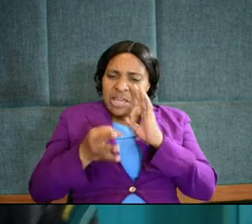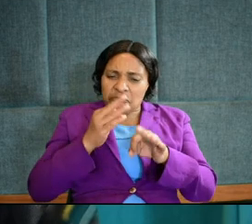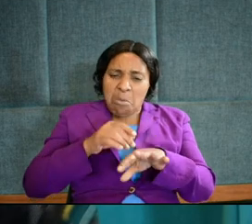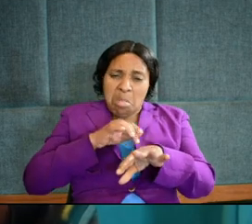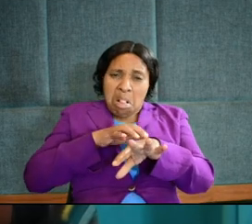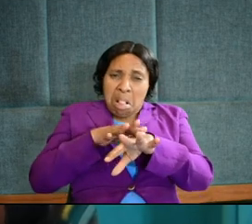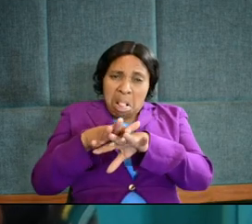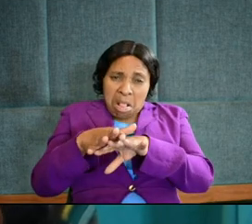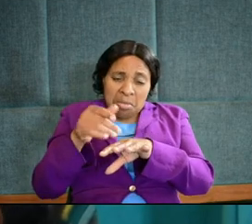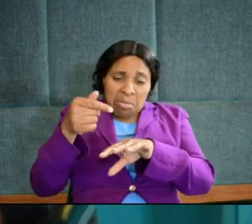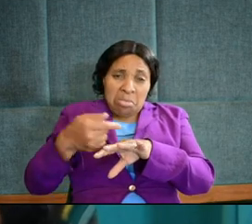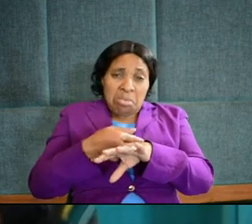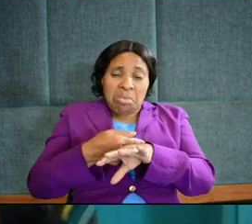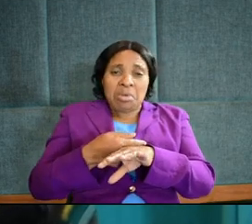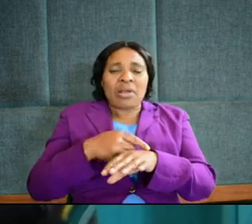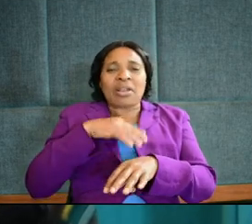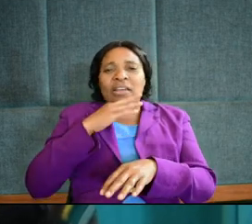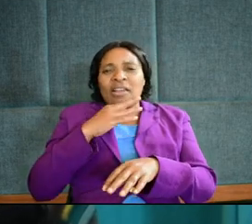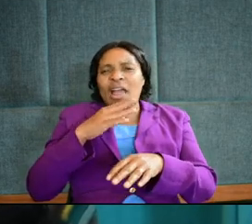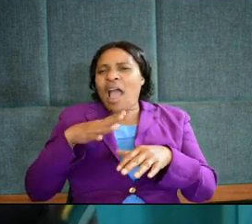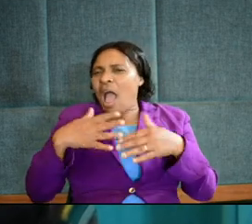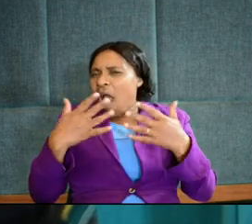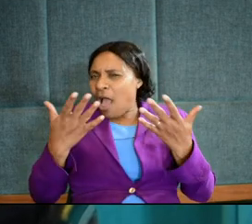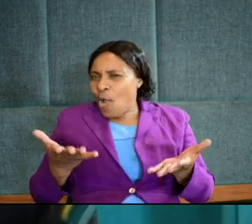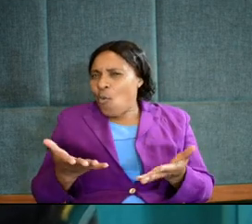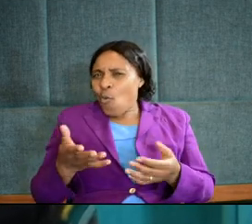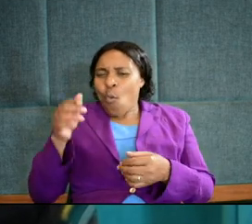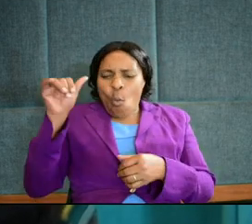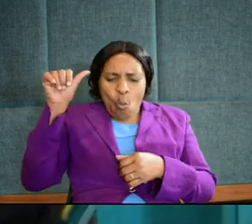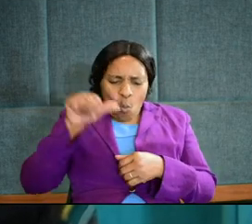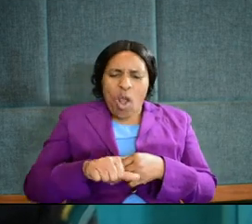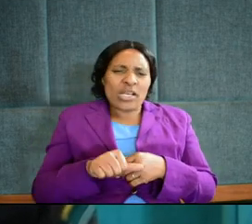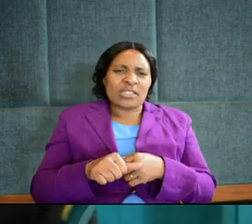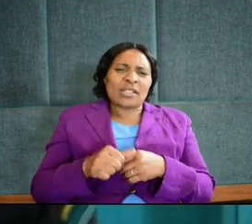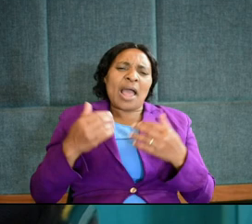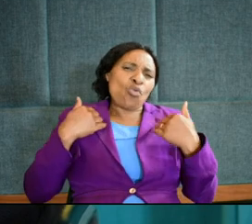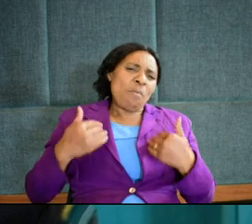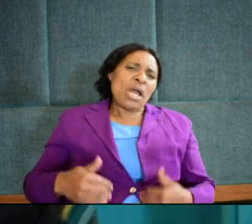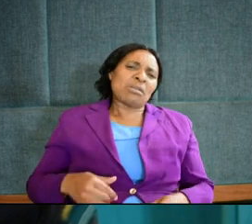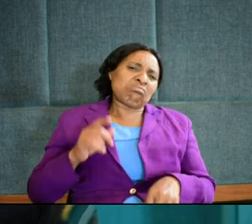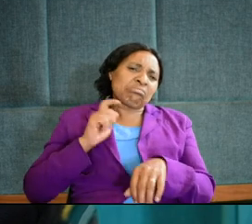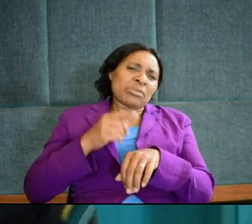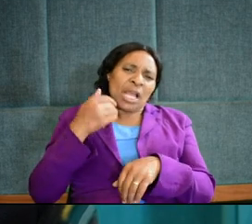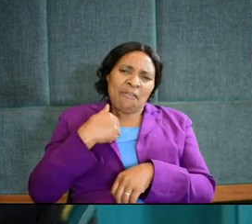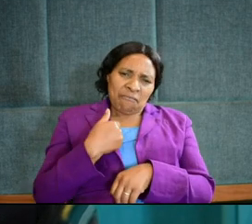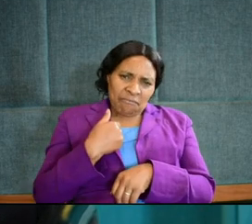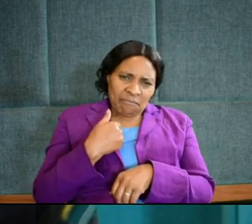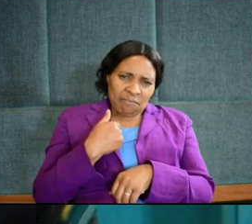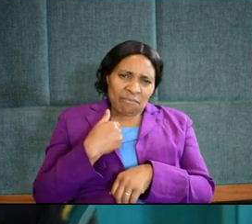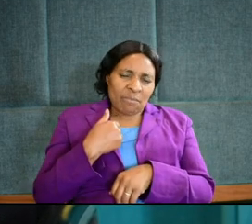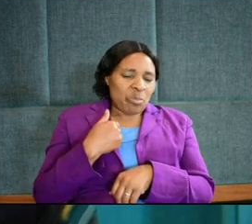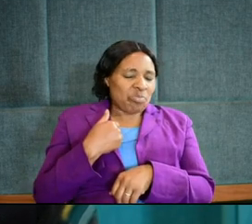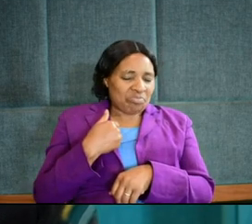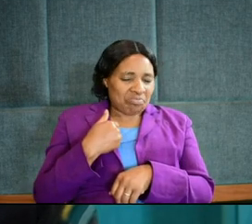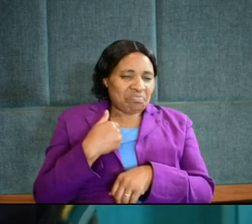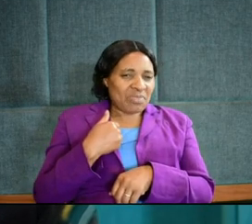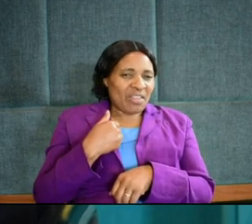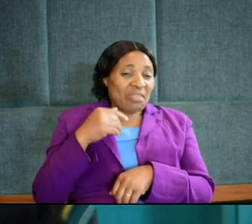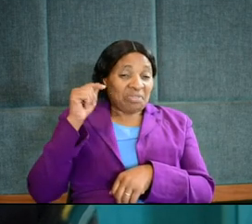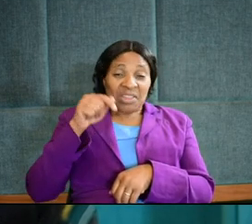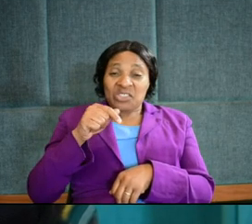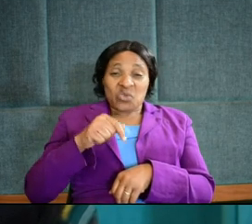dies. How worse if it bit a human being? Yeah, so that